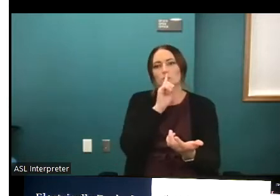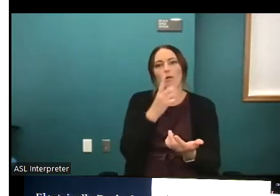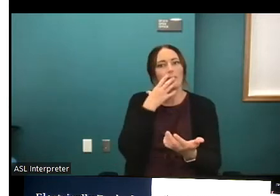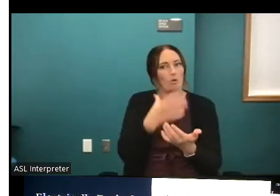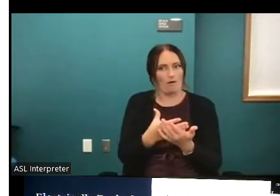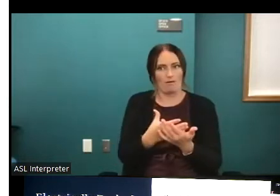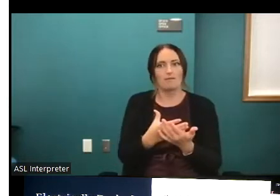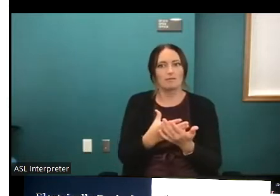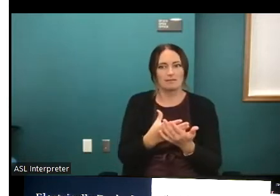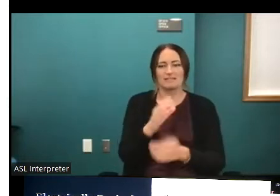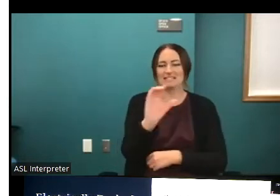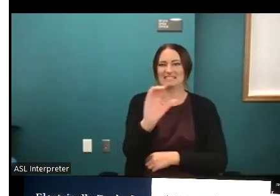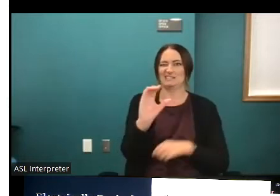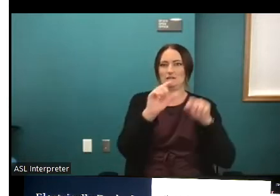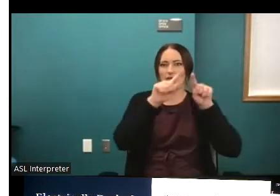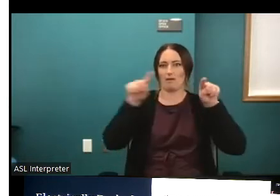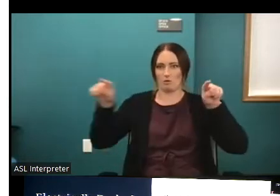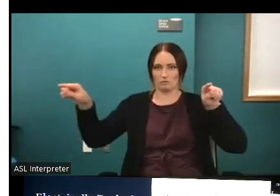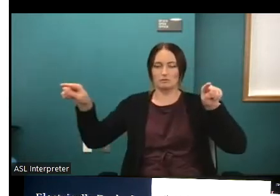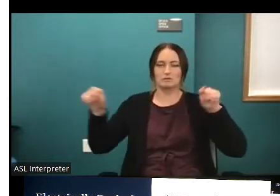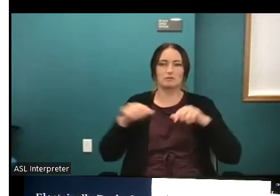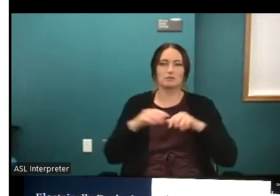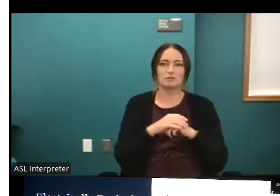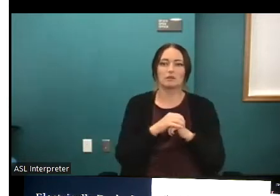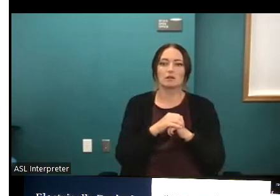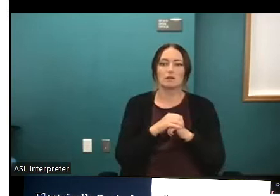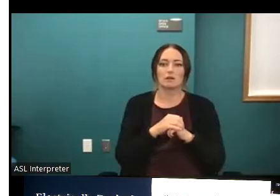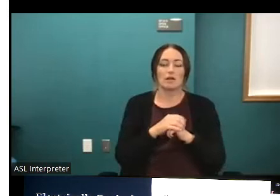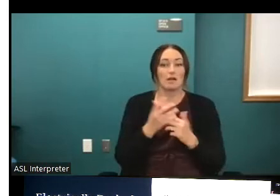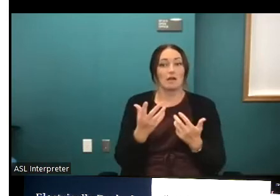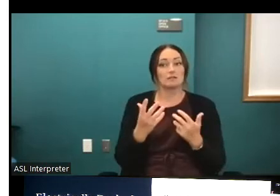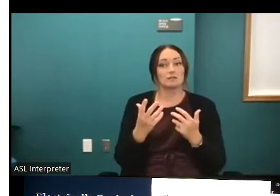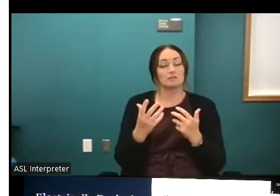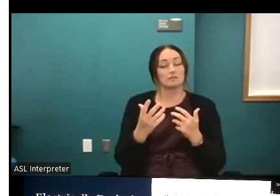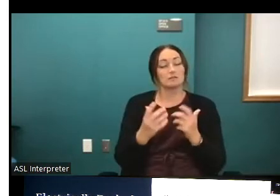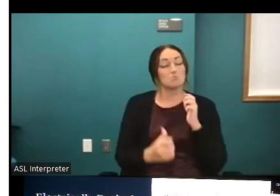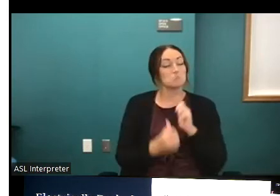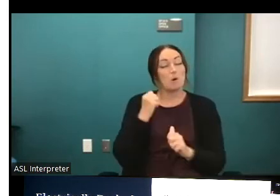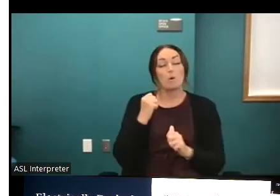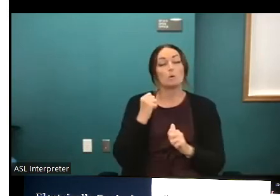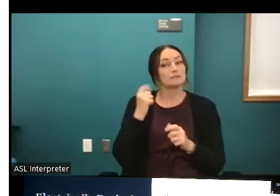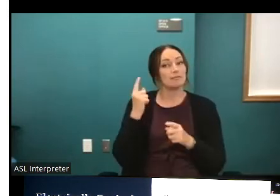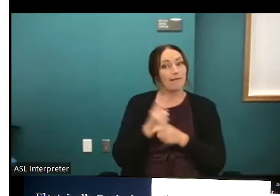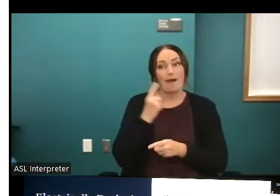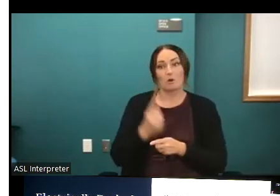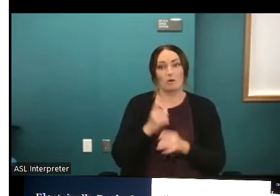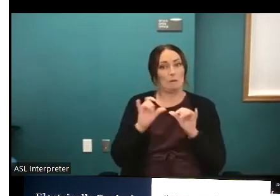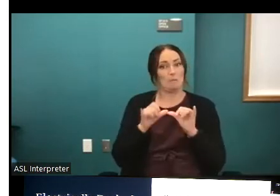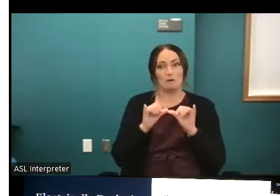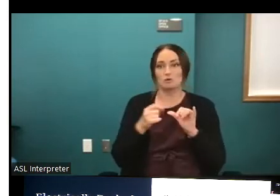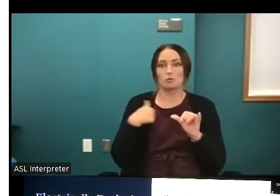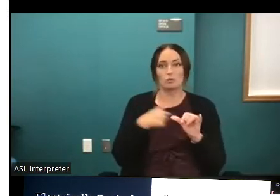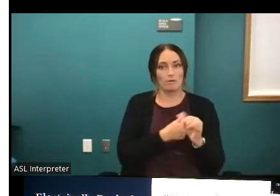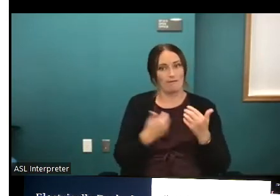well to where those C levels should be. It is by far the most accurate measure that we have.